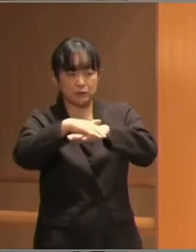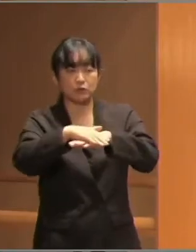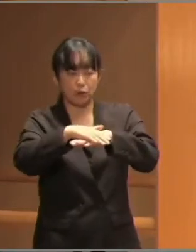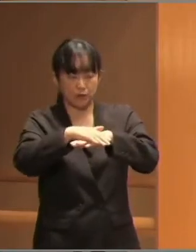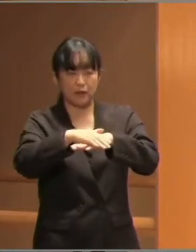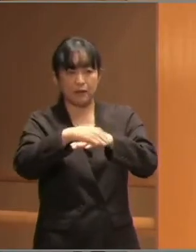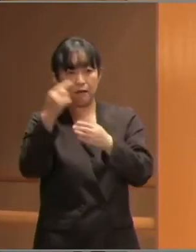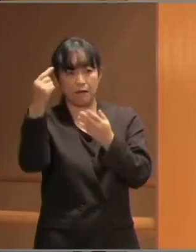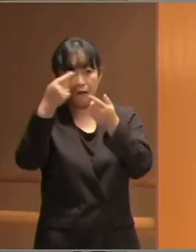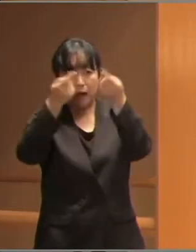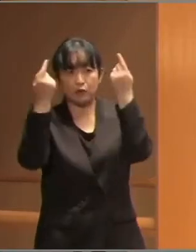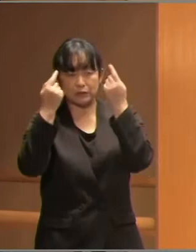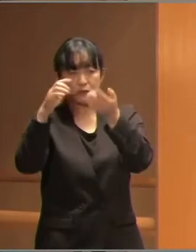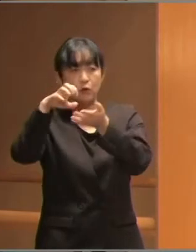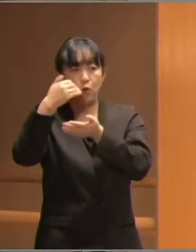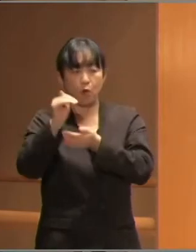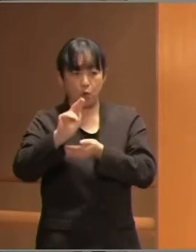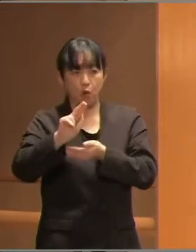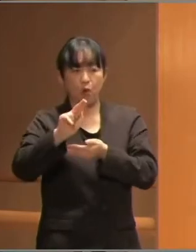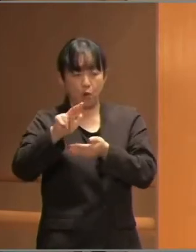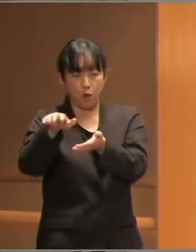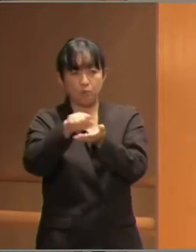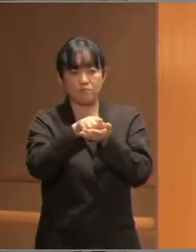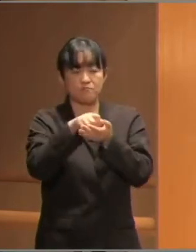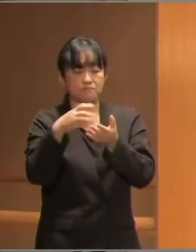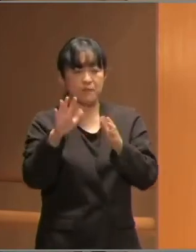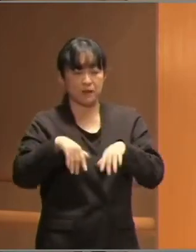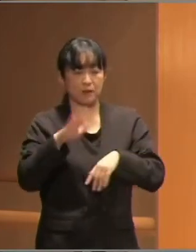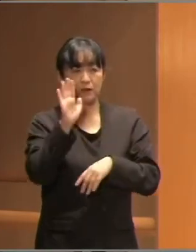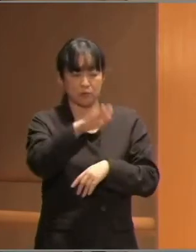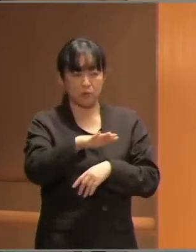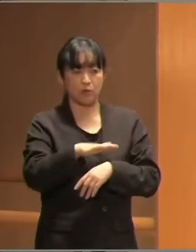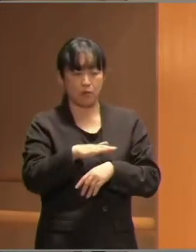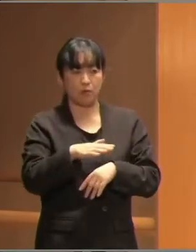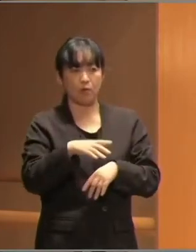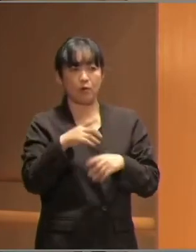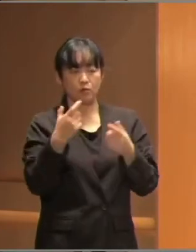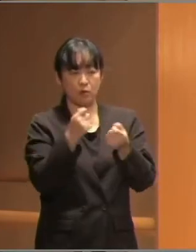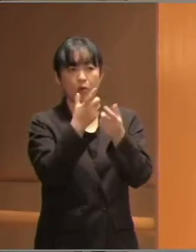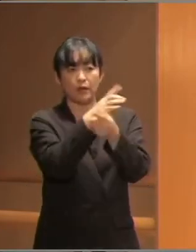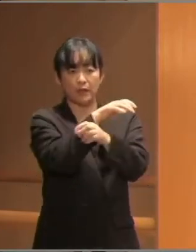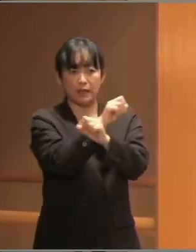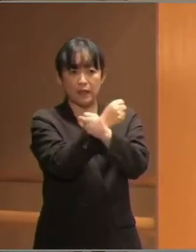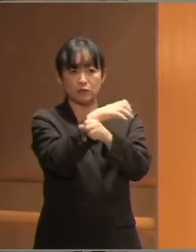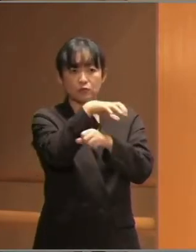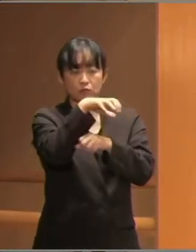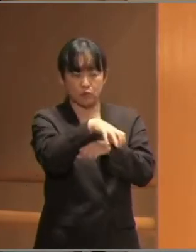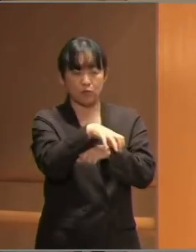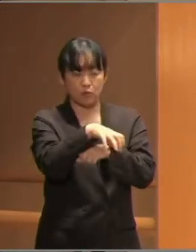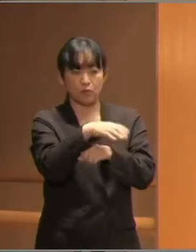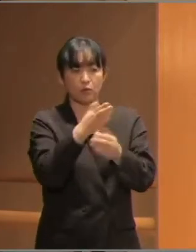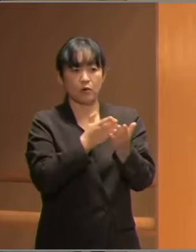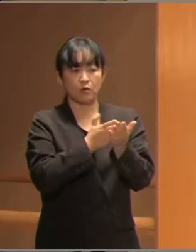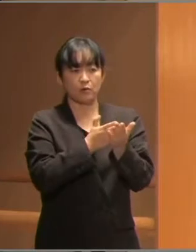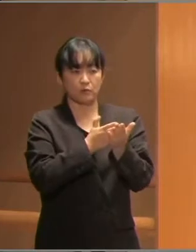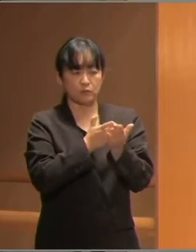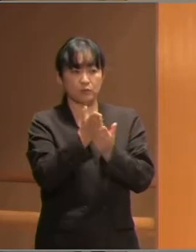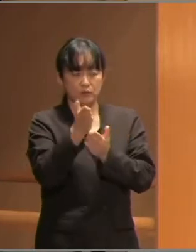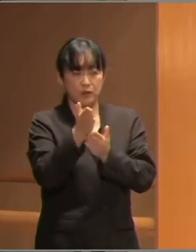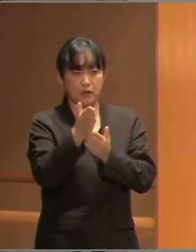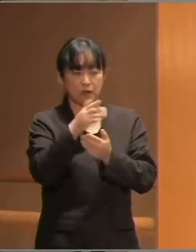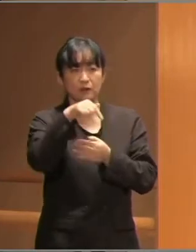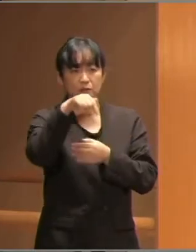hybrid and served as the director, the chief of the material field, and the senior